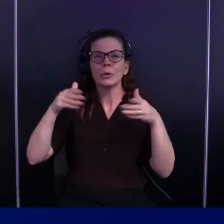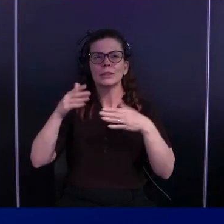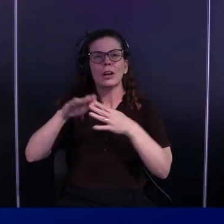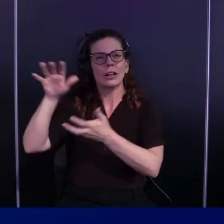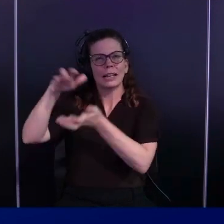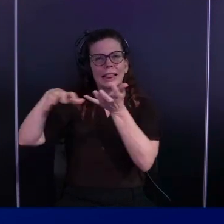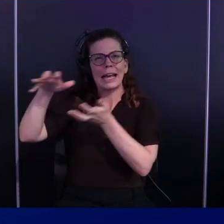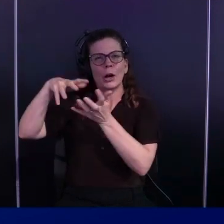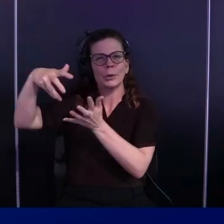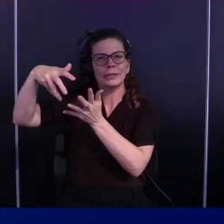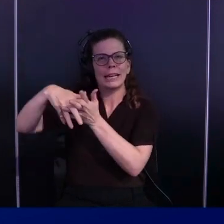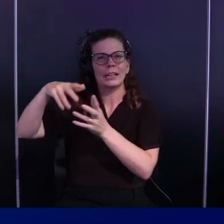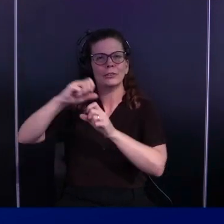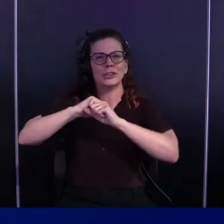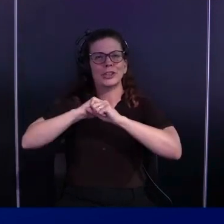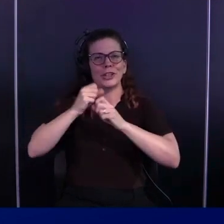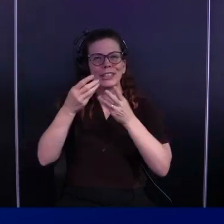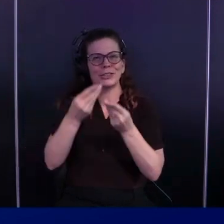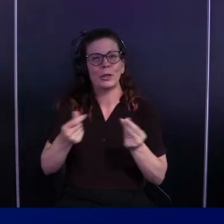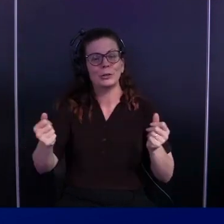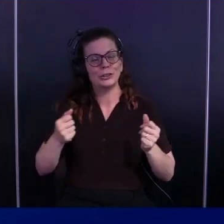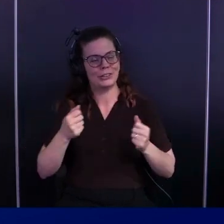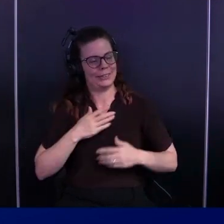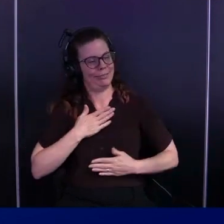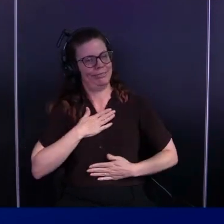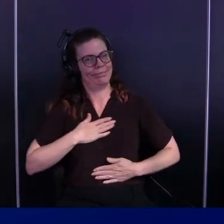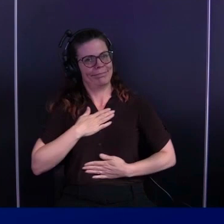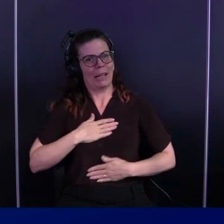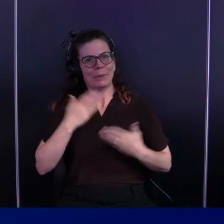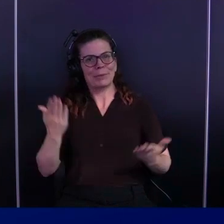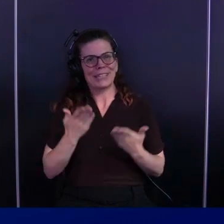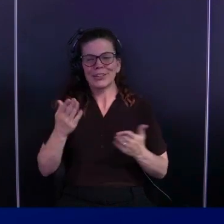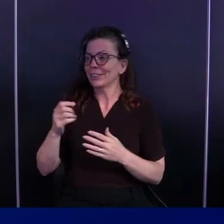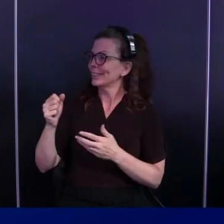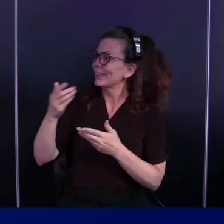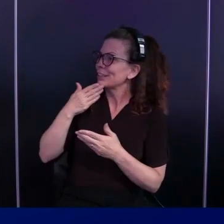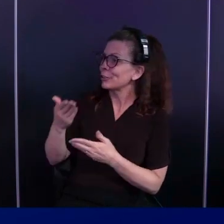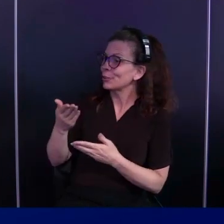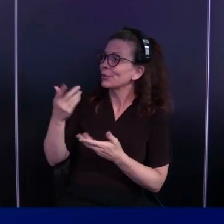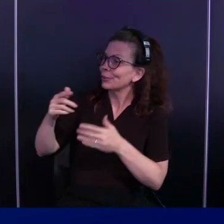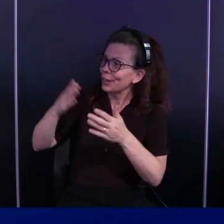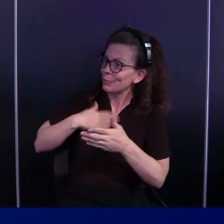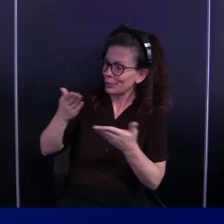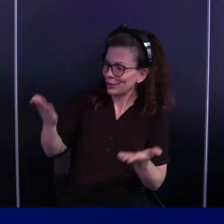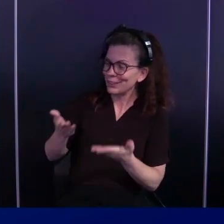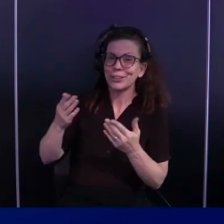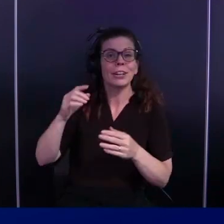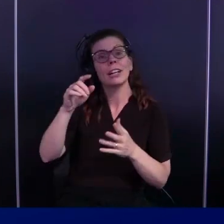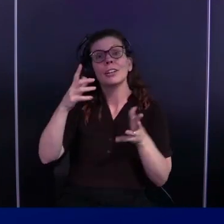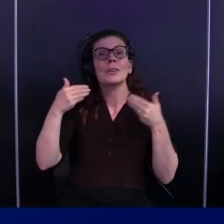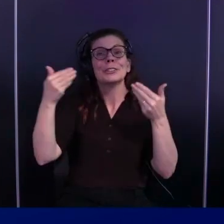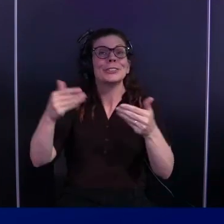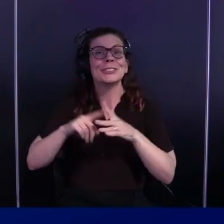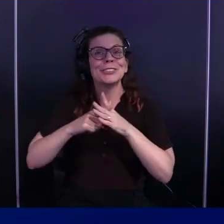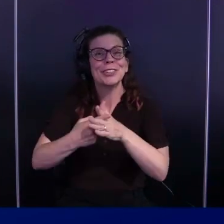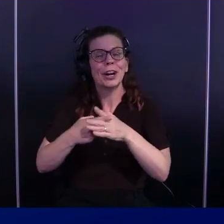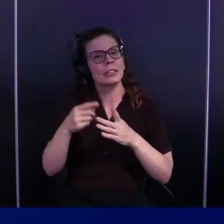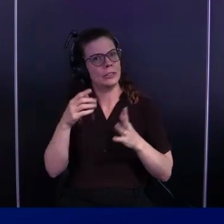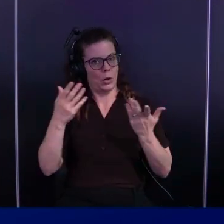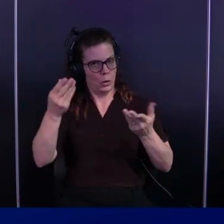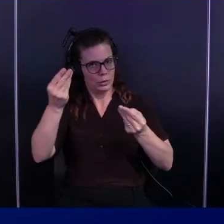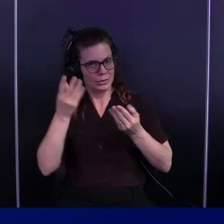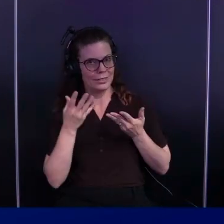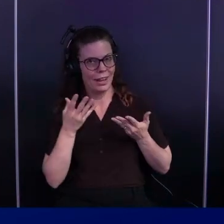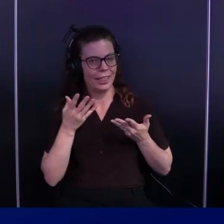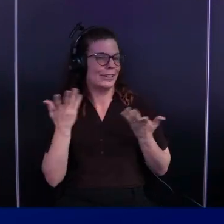solutions. And it's a pleasure to be here. Thanks for having me. Yeah, we're glad you're here, Lior. All right, let's get into it. So tell